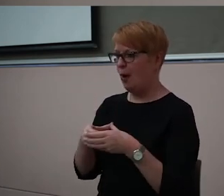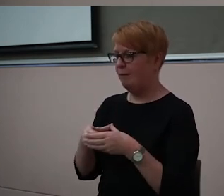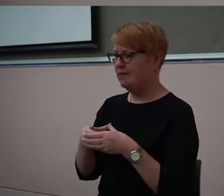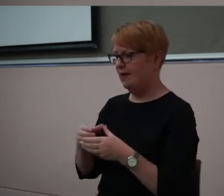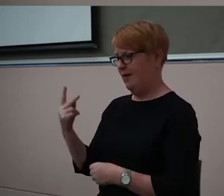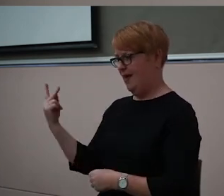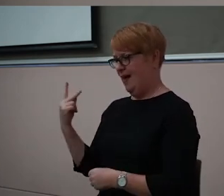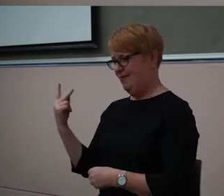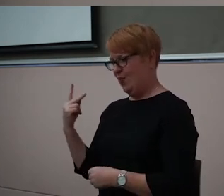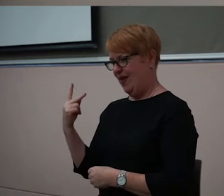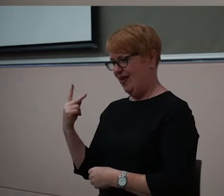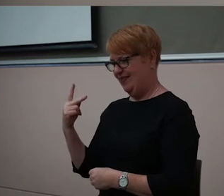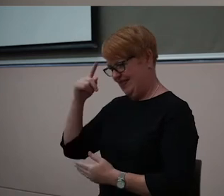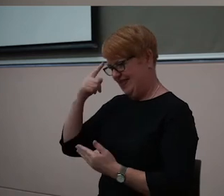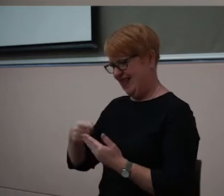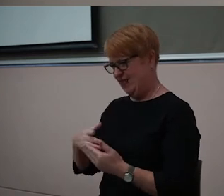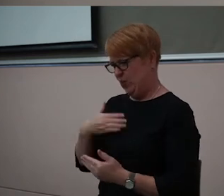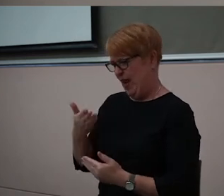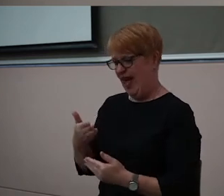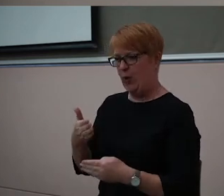I was also working full-time at National Portrait Gallery,